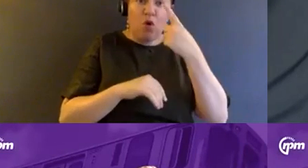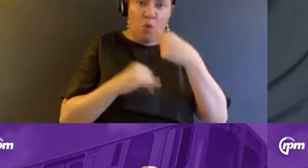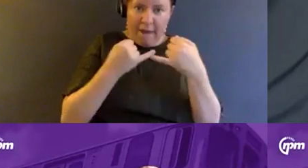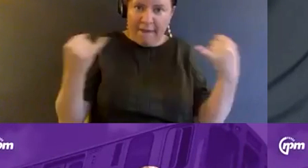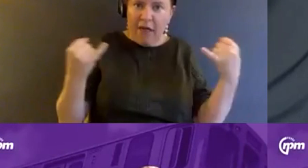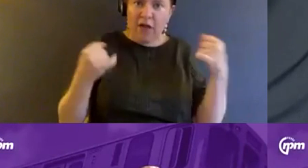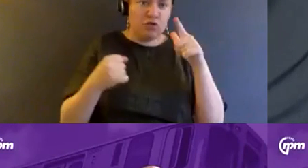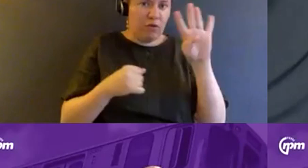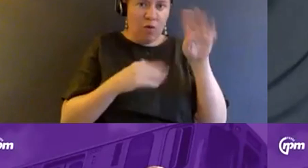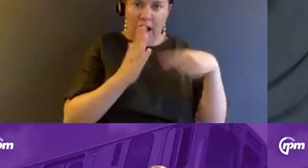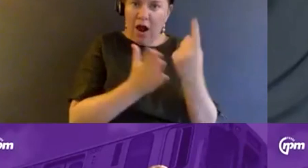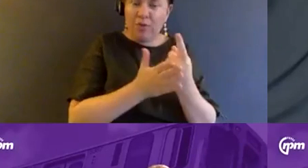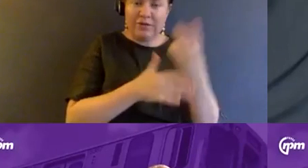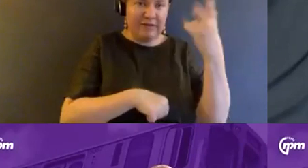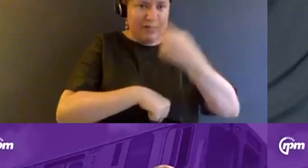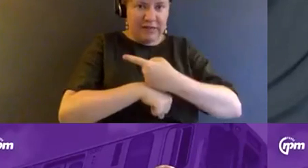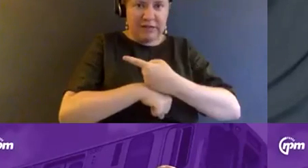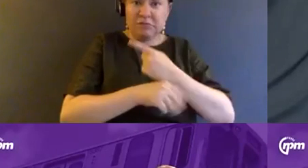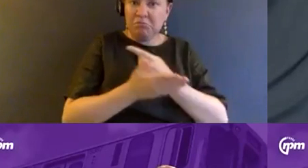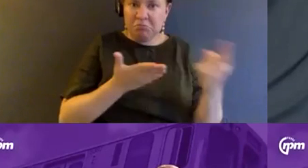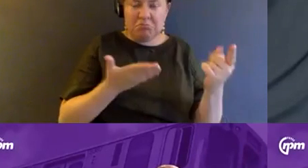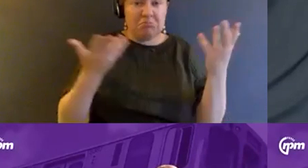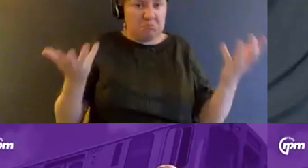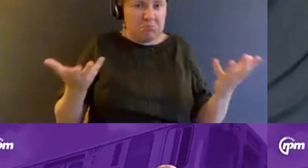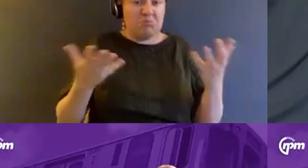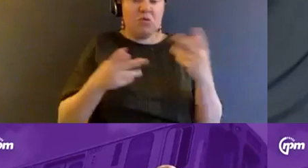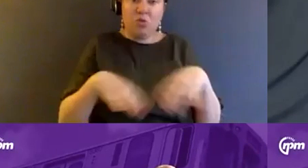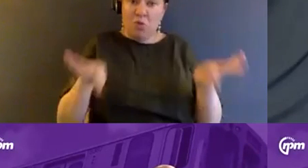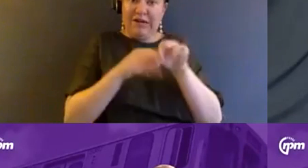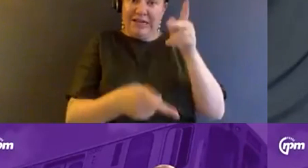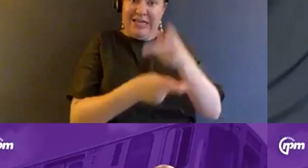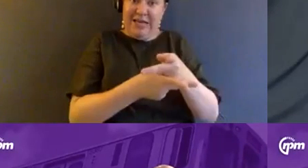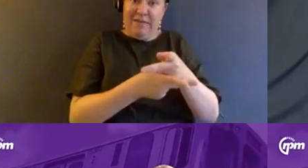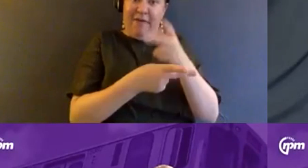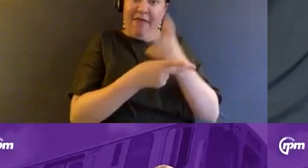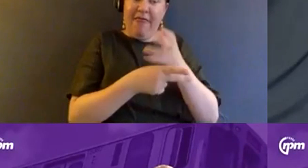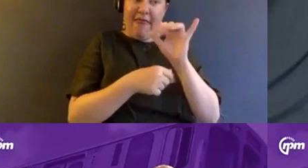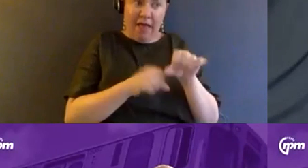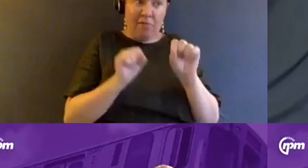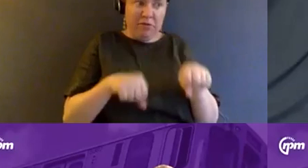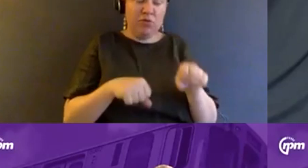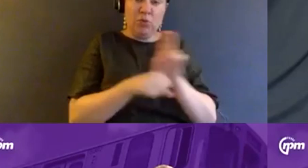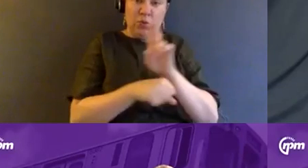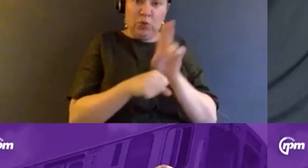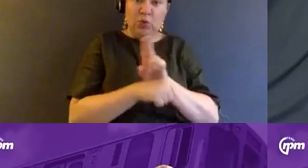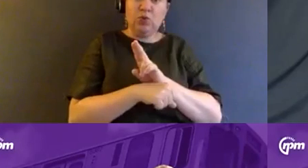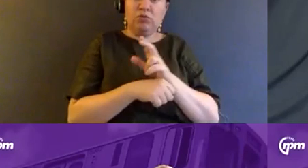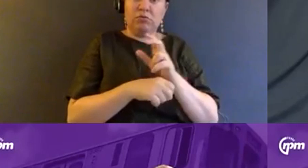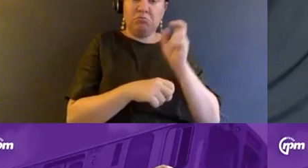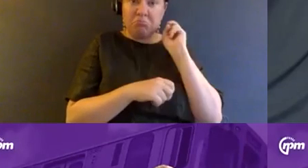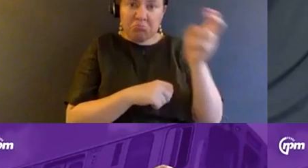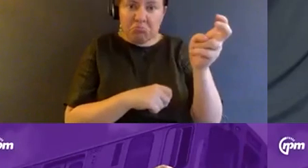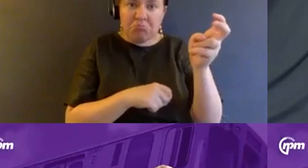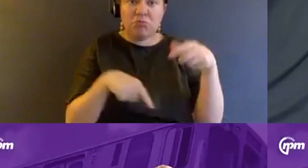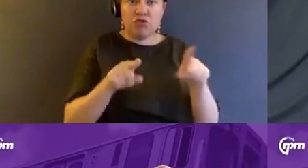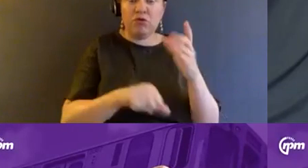a week. It is important to us to maintain the ability of our customers to have service during construction.